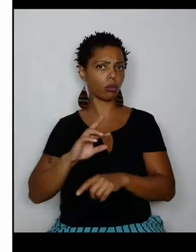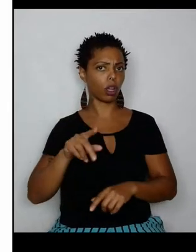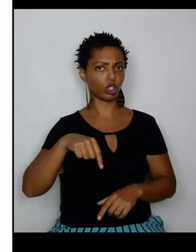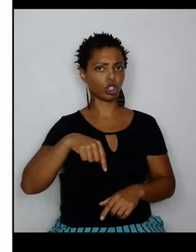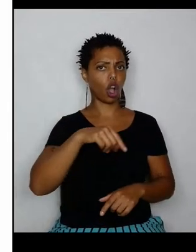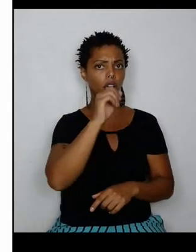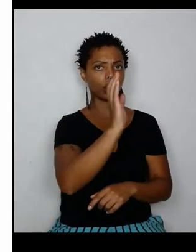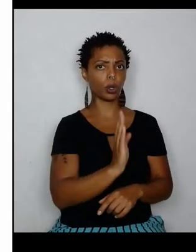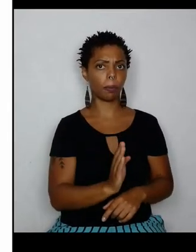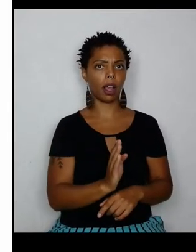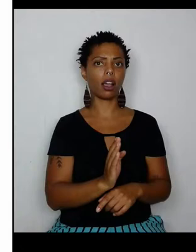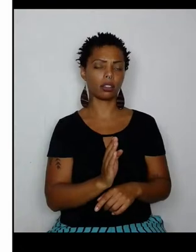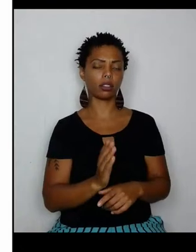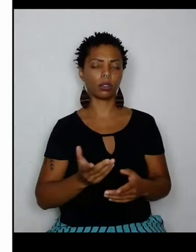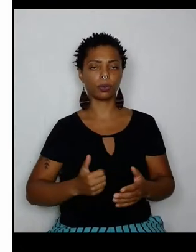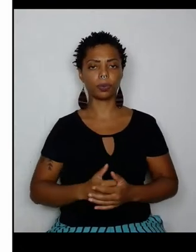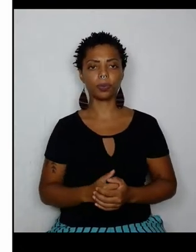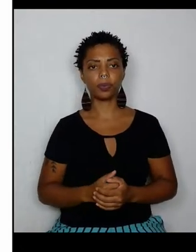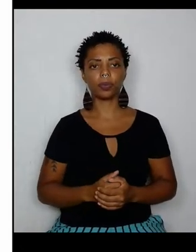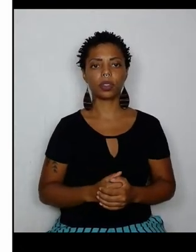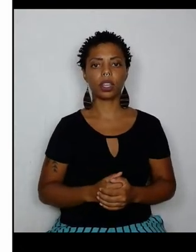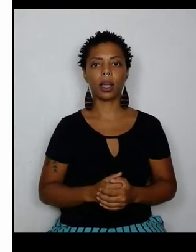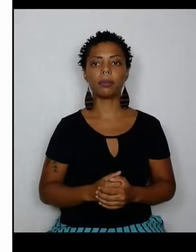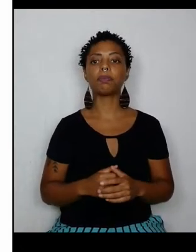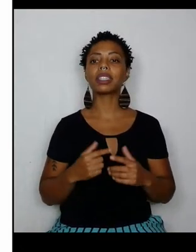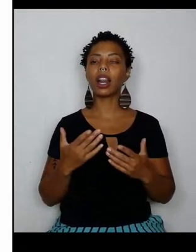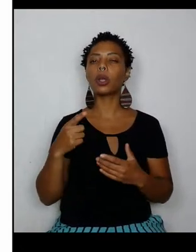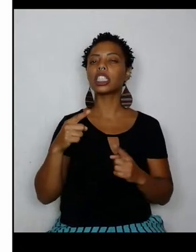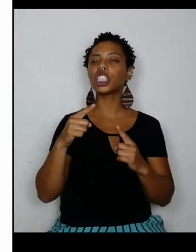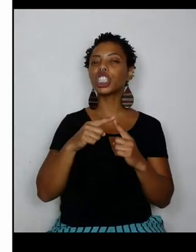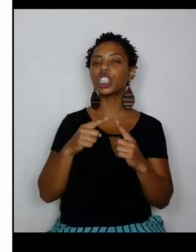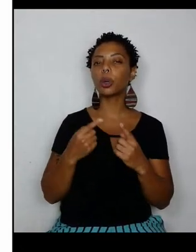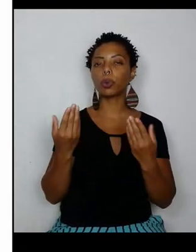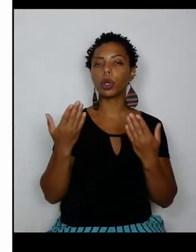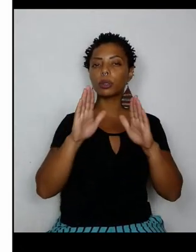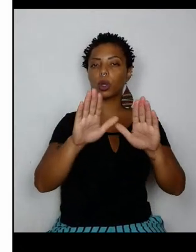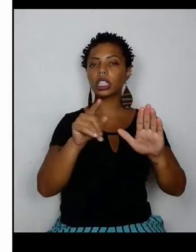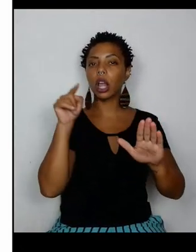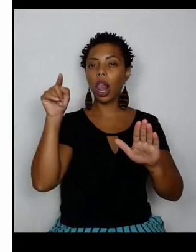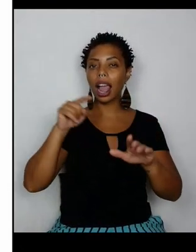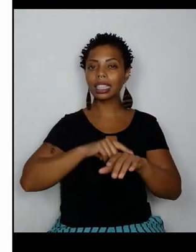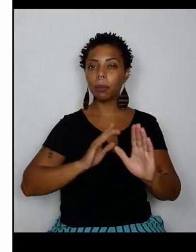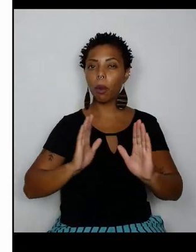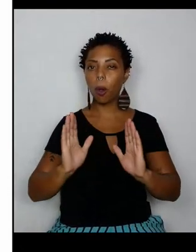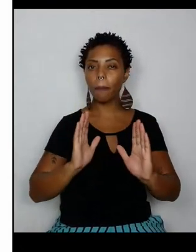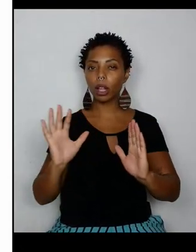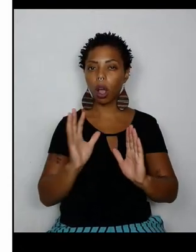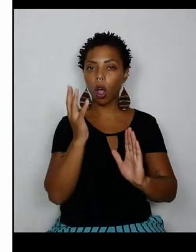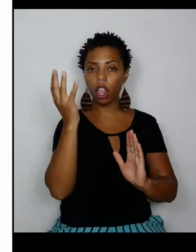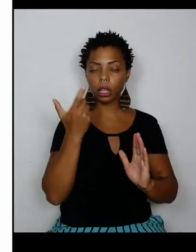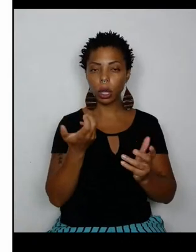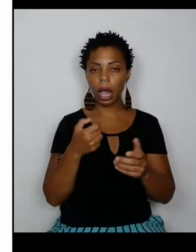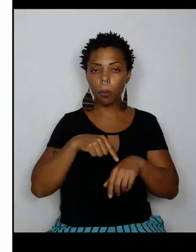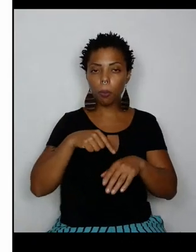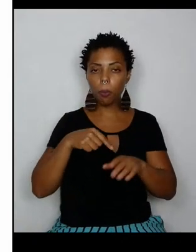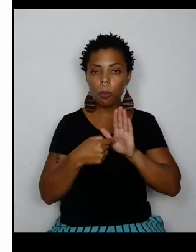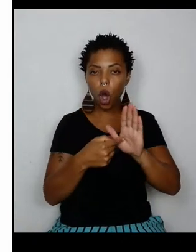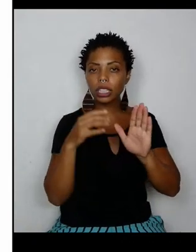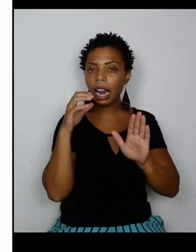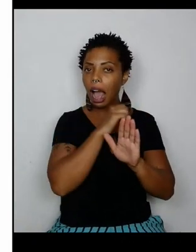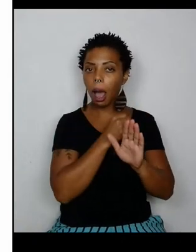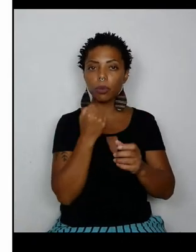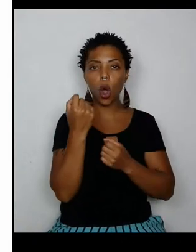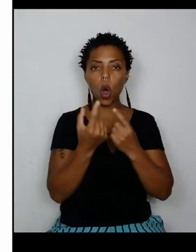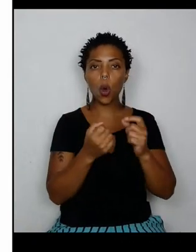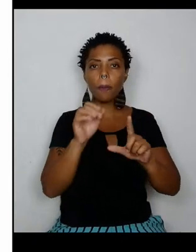brazil and elsewhere as well so the type of exhibition that we had at that time and i want to show you a few